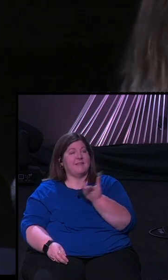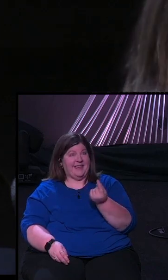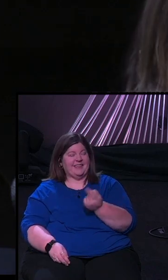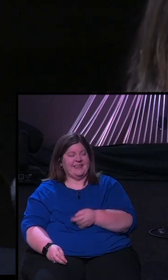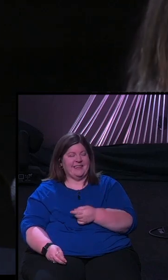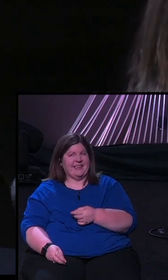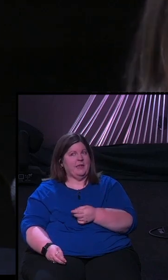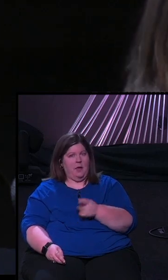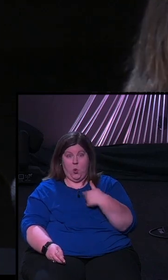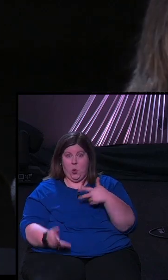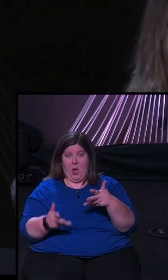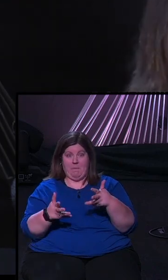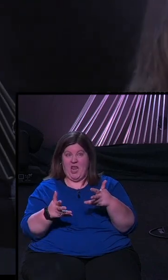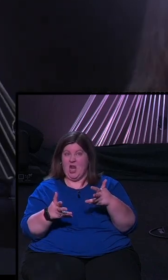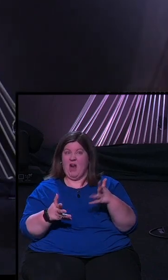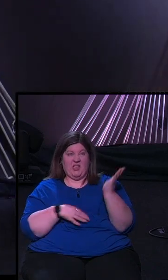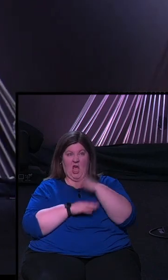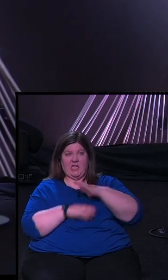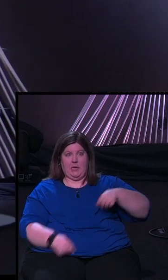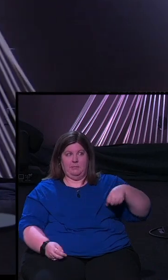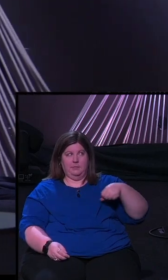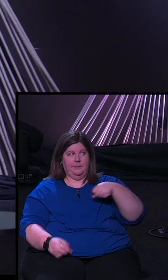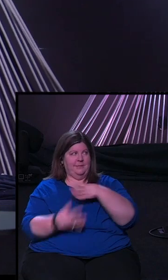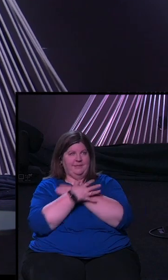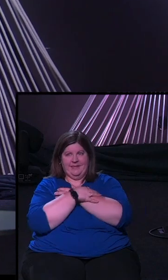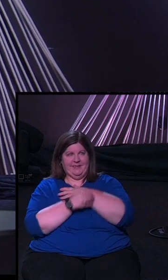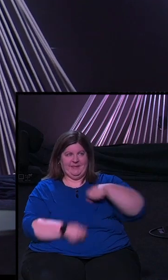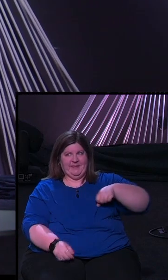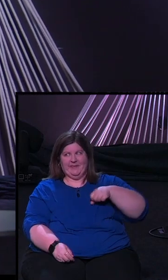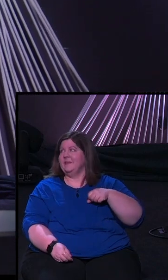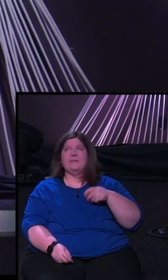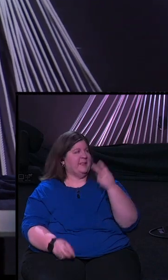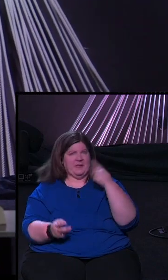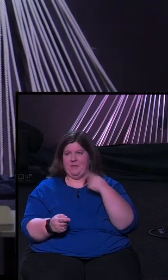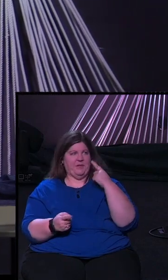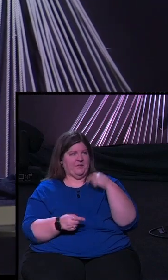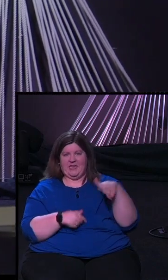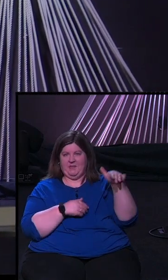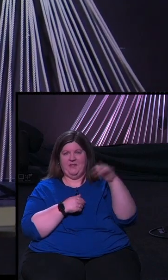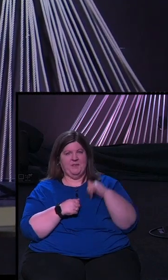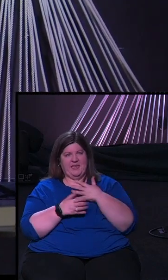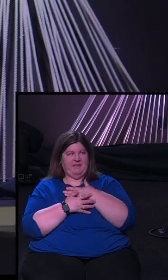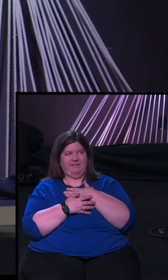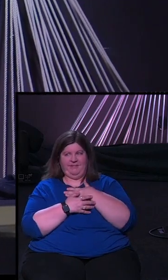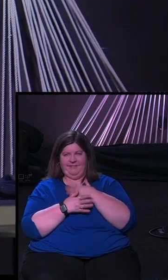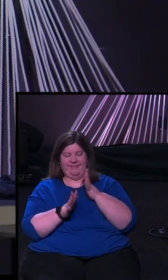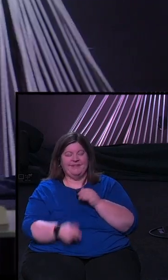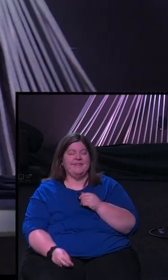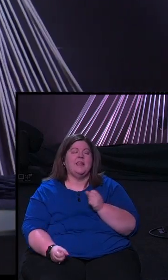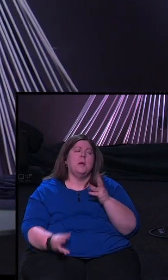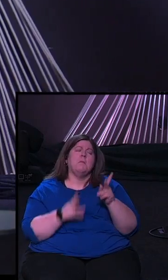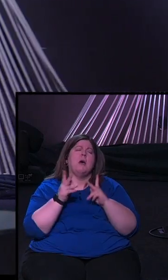You have no idea how nervous I've been walking in all day today. Like, why are you looking at me? Get away from me. I don't trust you. You know how many